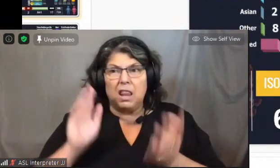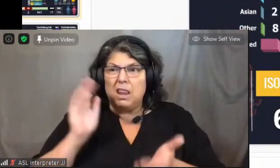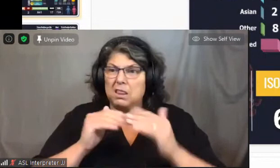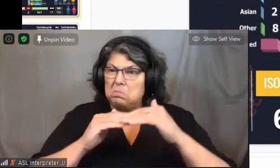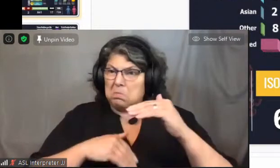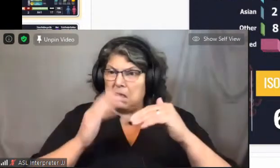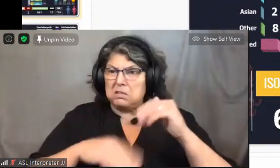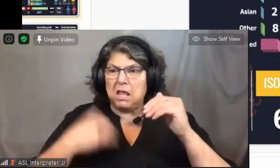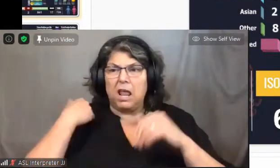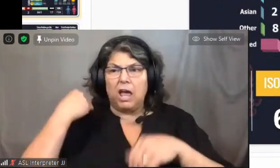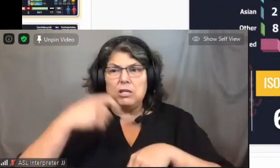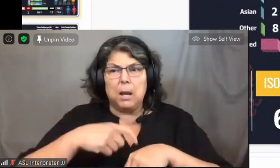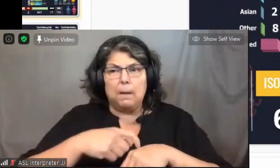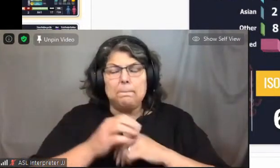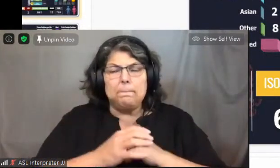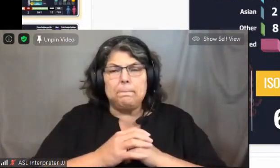looked.